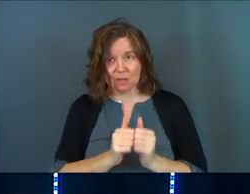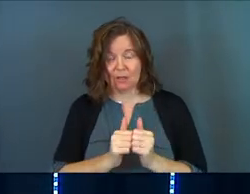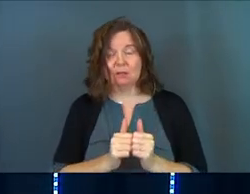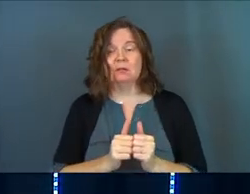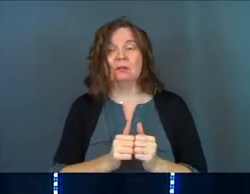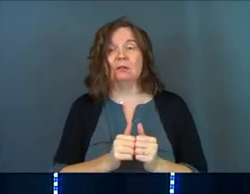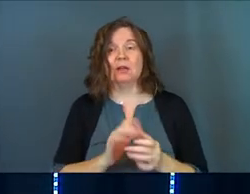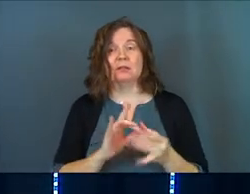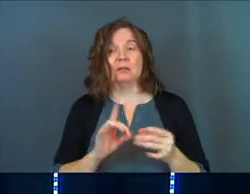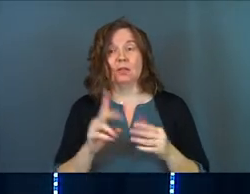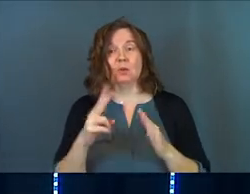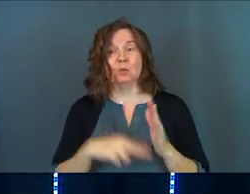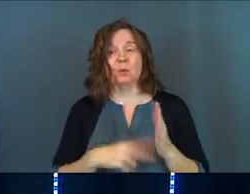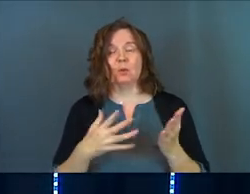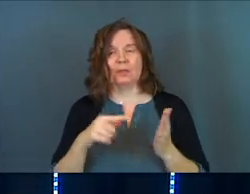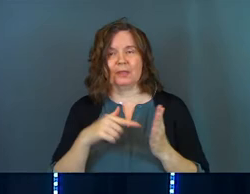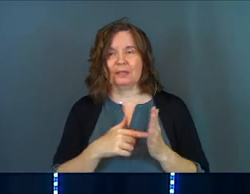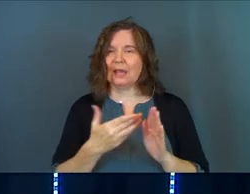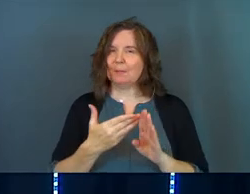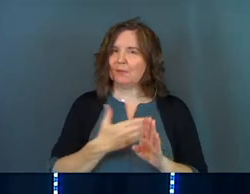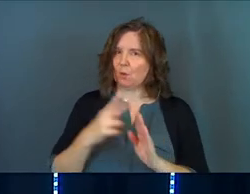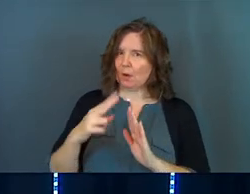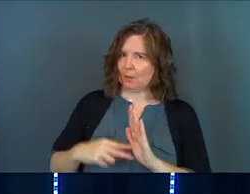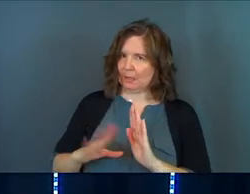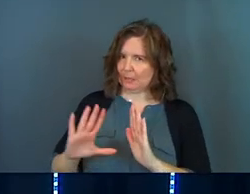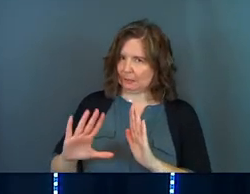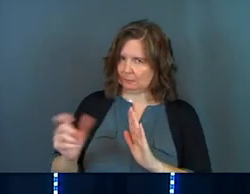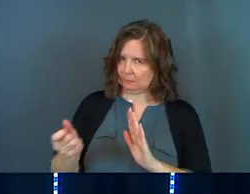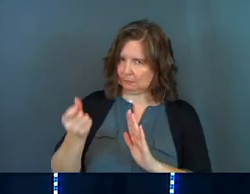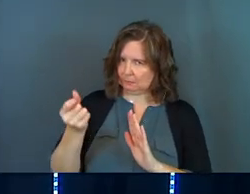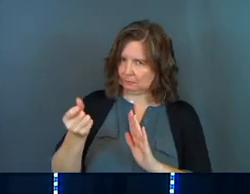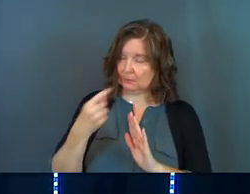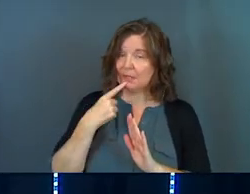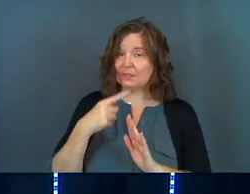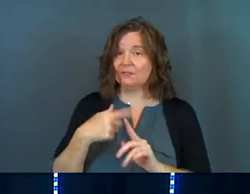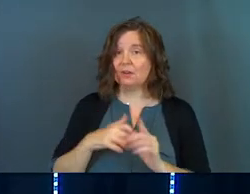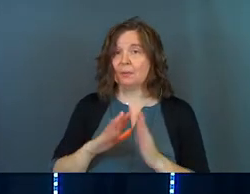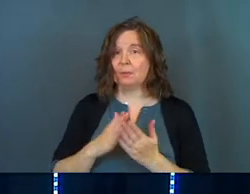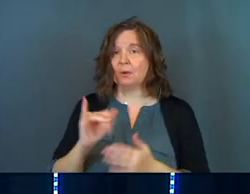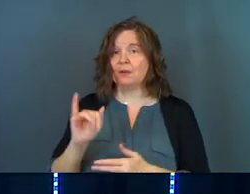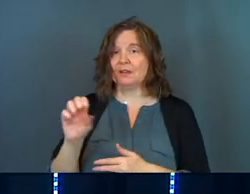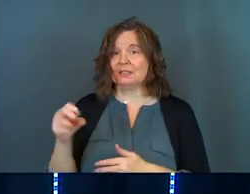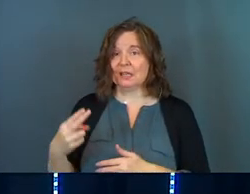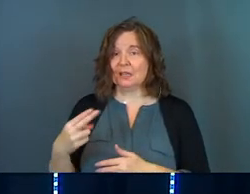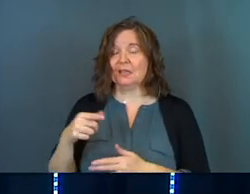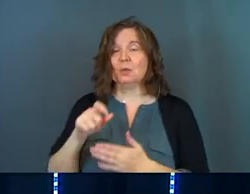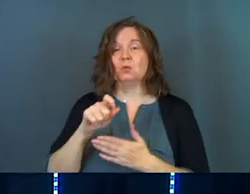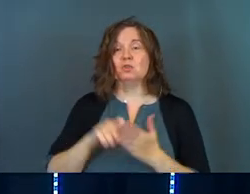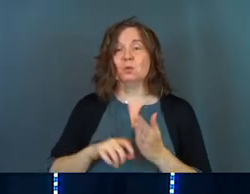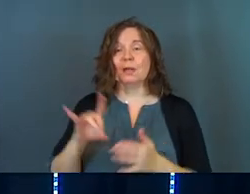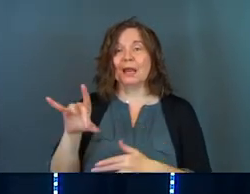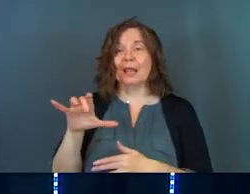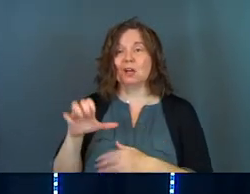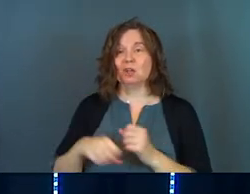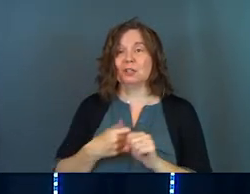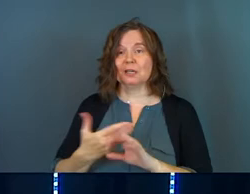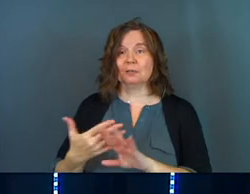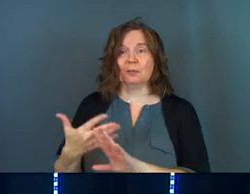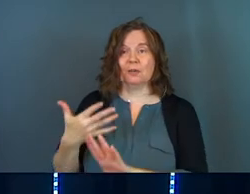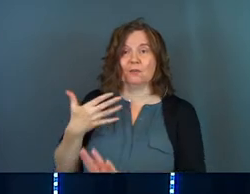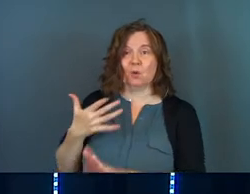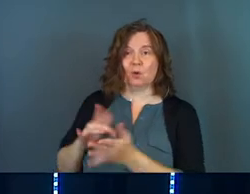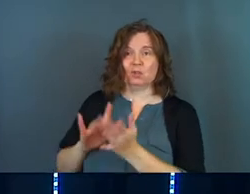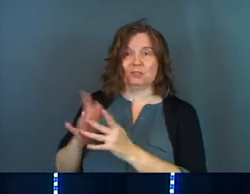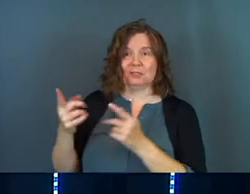passage of scripture that he had been reading was this. Now, before I read it, I want to tell you, this comes out of the book of Isaiah. Isaiah was written 800 years